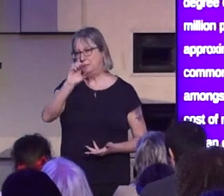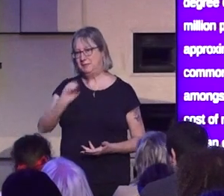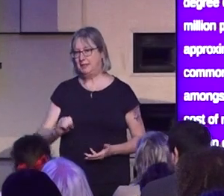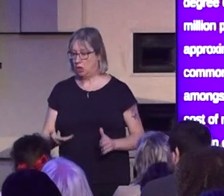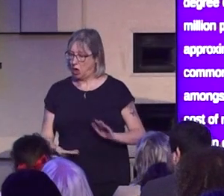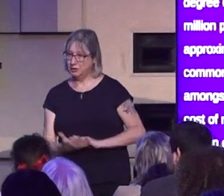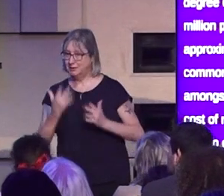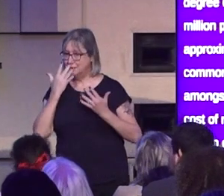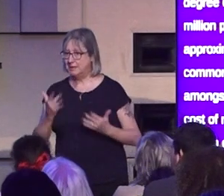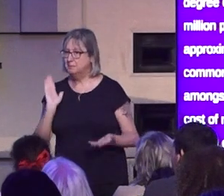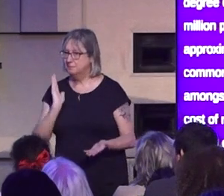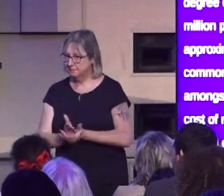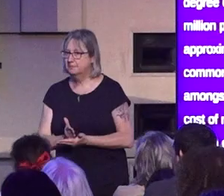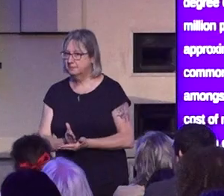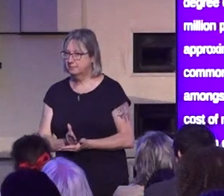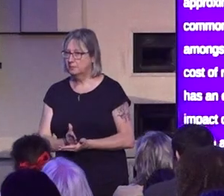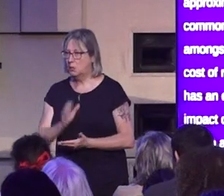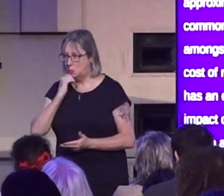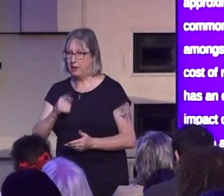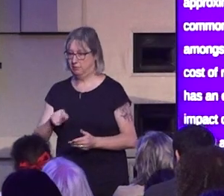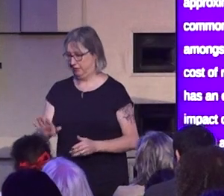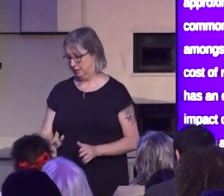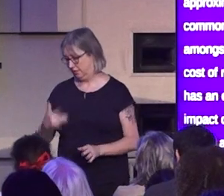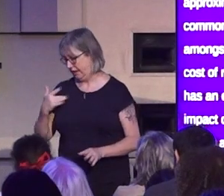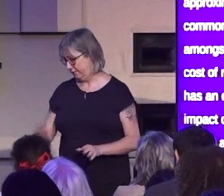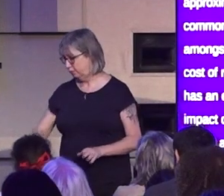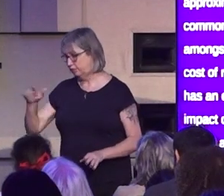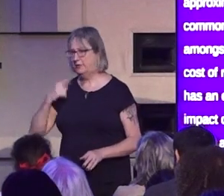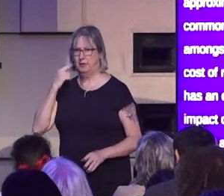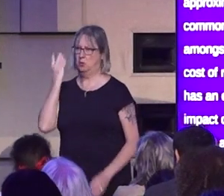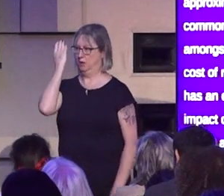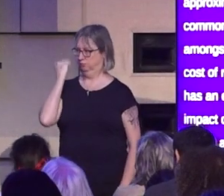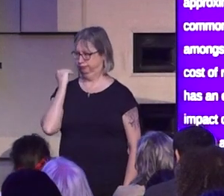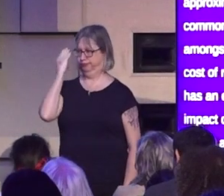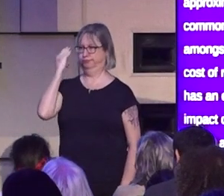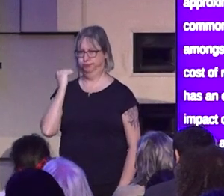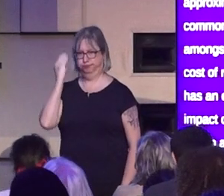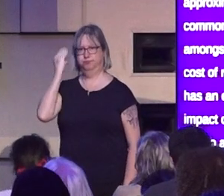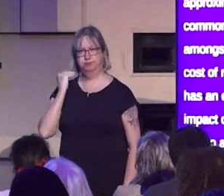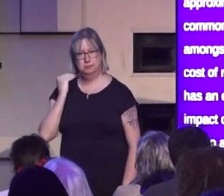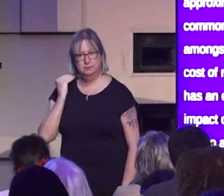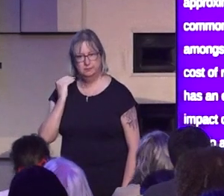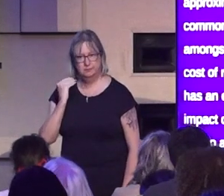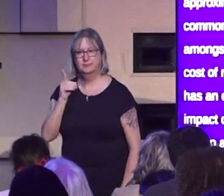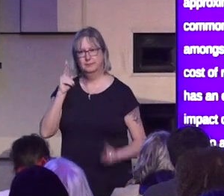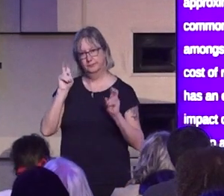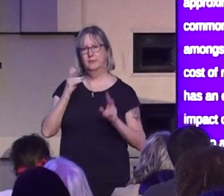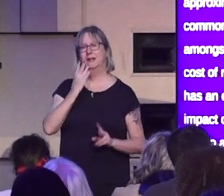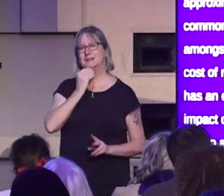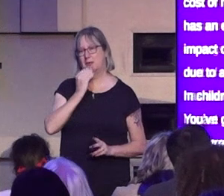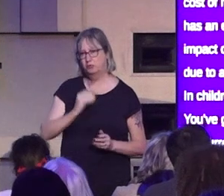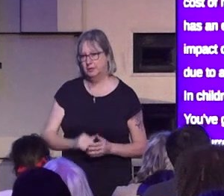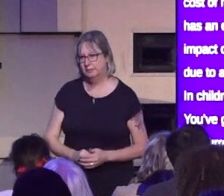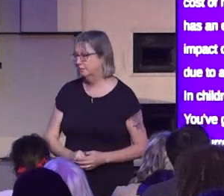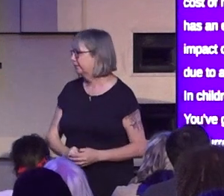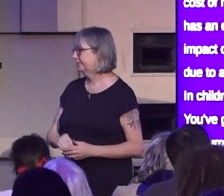age of 10 will have at least one episode of fluctuating hearing loss. And this is what we locally know